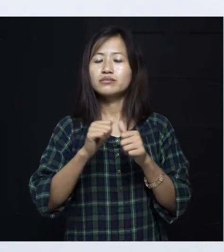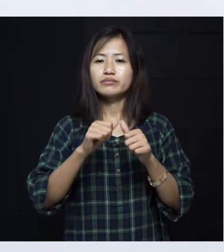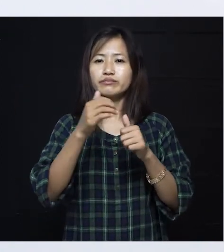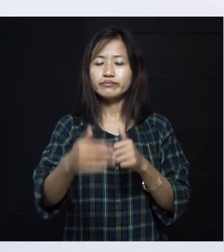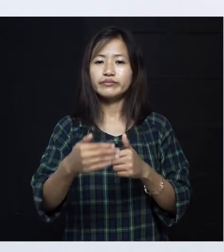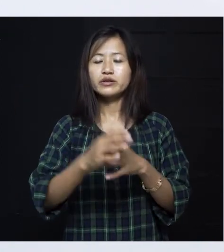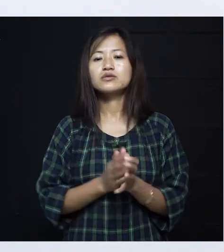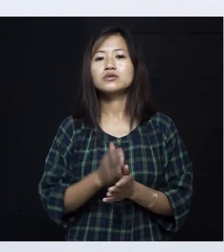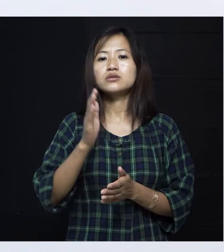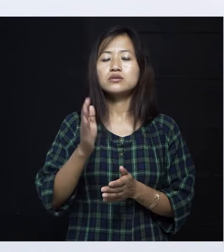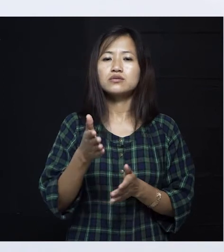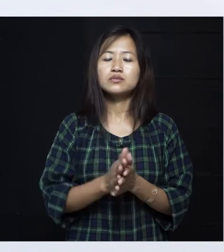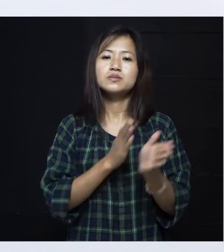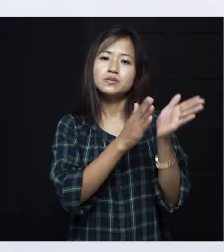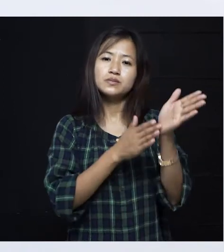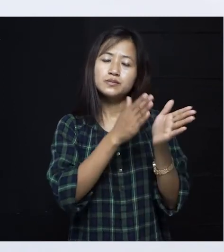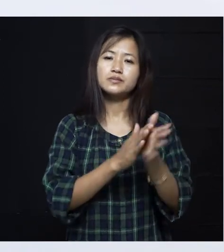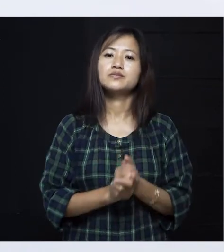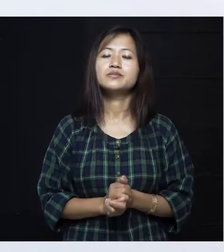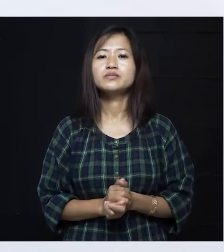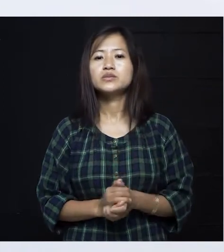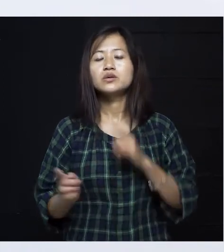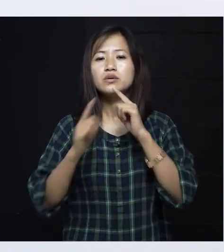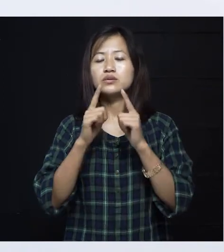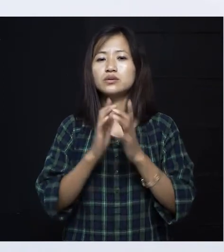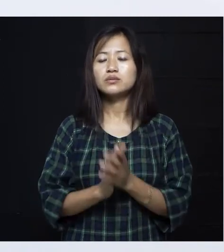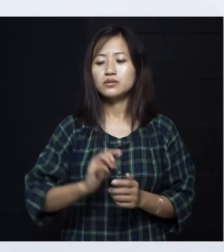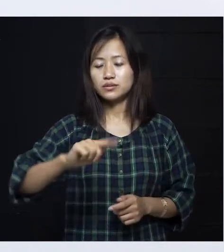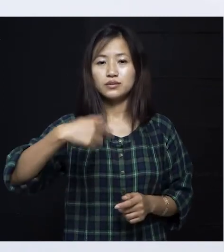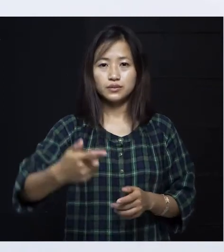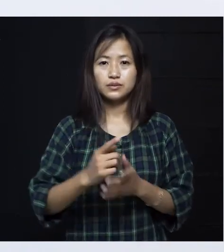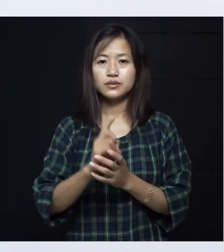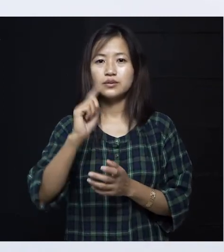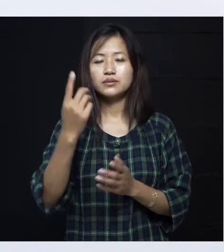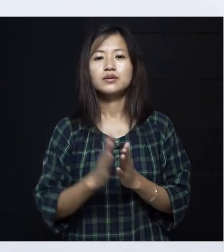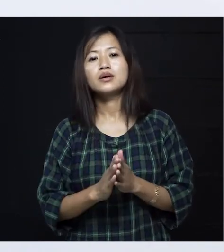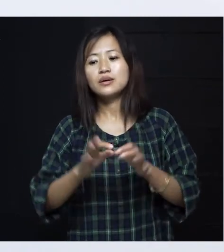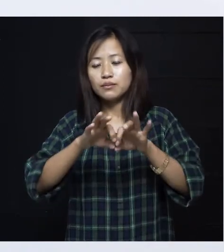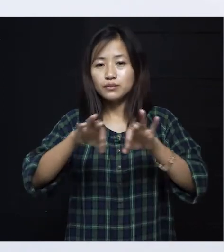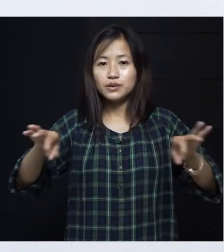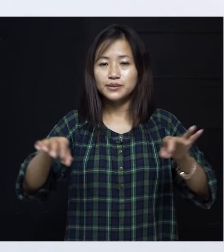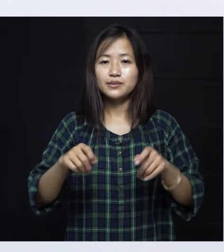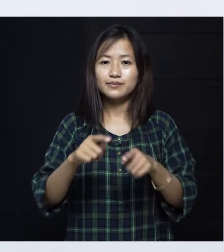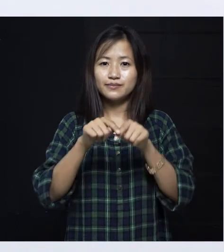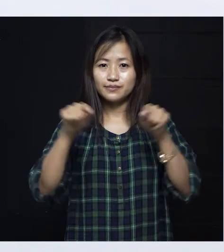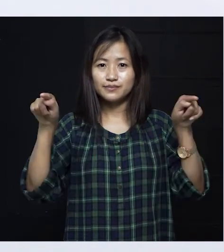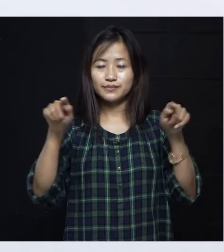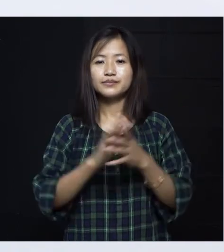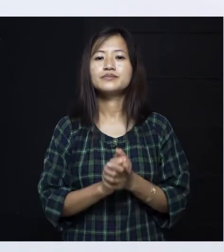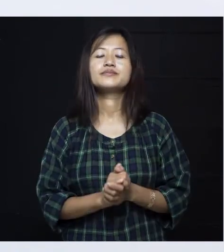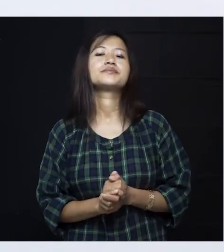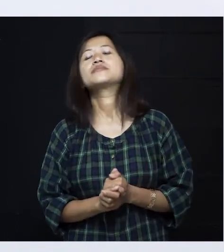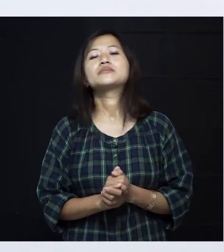of train. Okay, then talking about the next one, it says pipeline. Okay, pipeline.